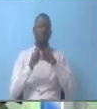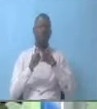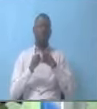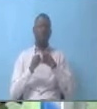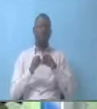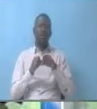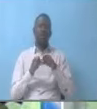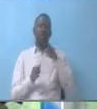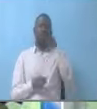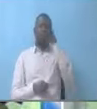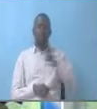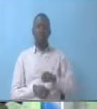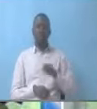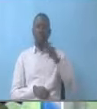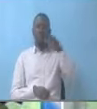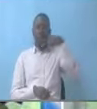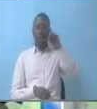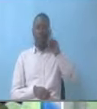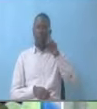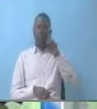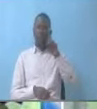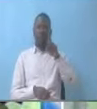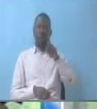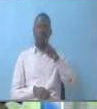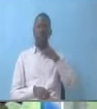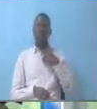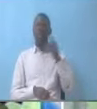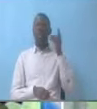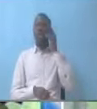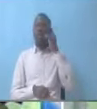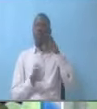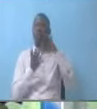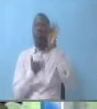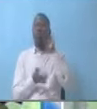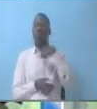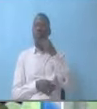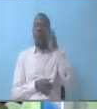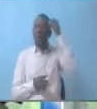11. November. On Remembrance Day.